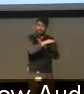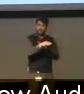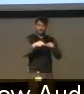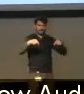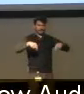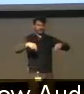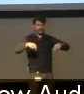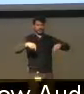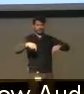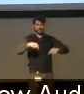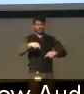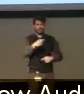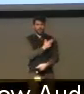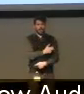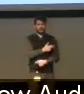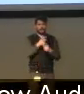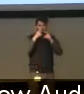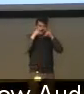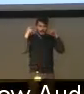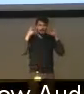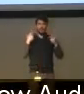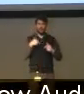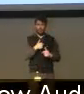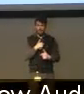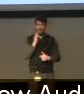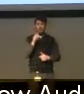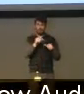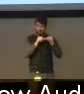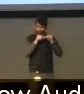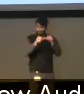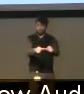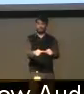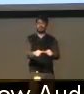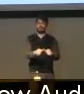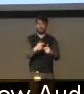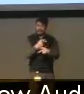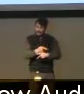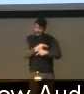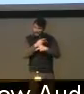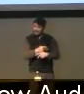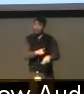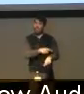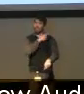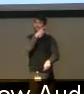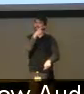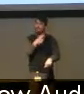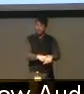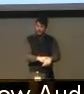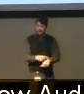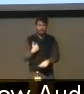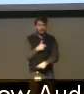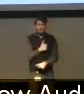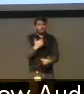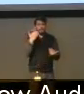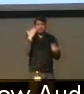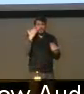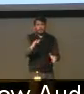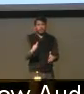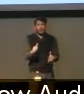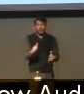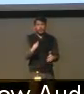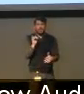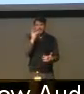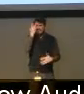and thinking about precautions in an enhanced way for quite some time. We really don't know what the population or what the prevalence of the disease is in the